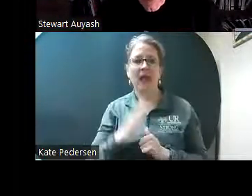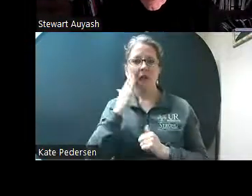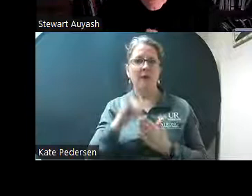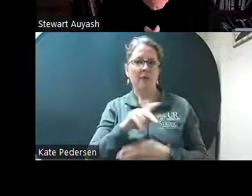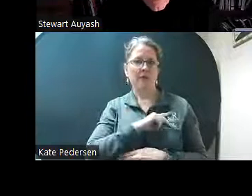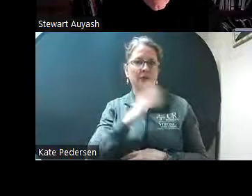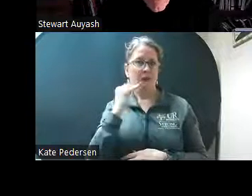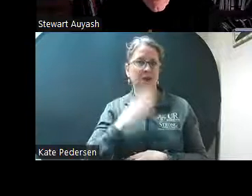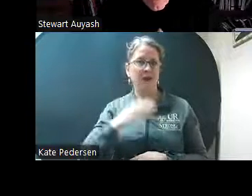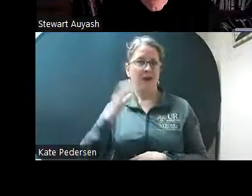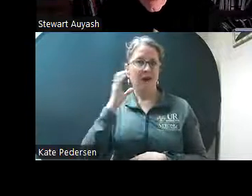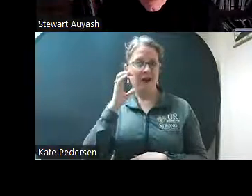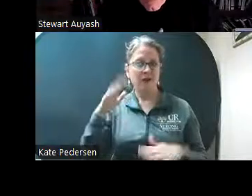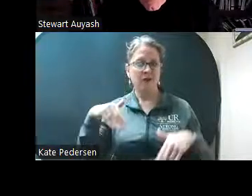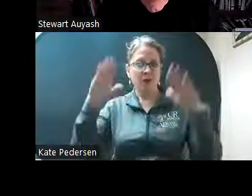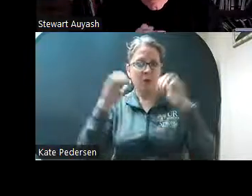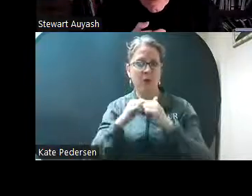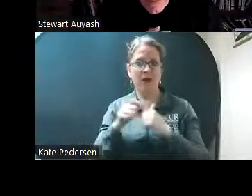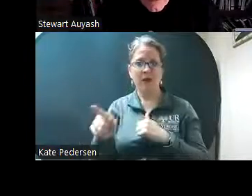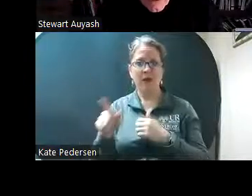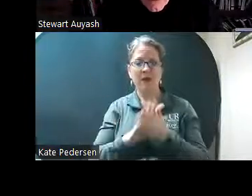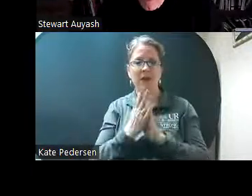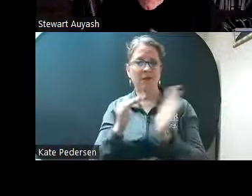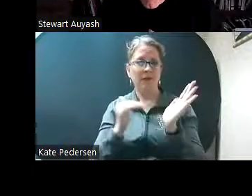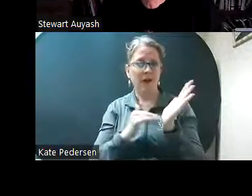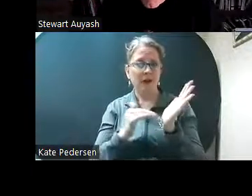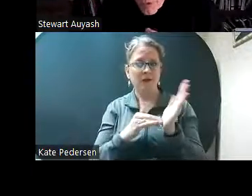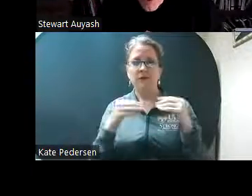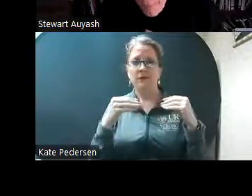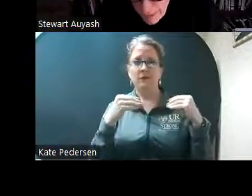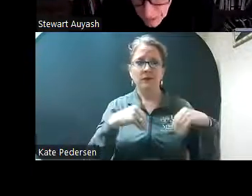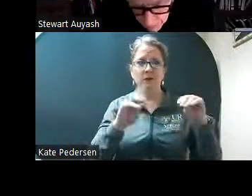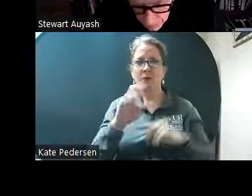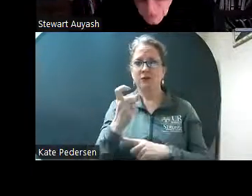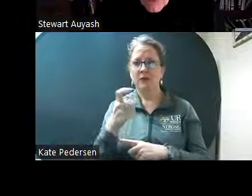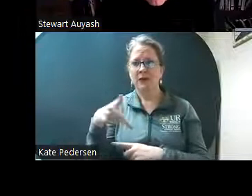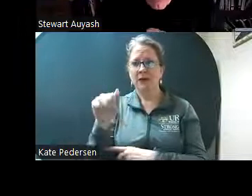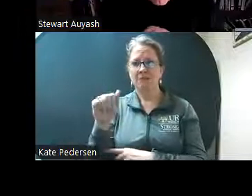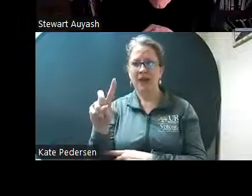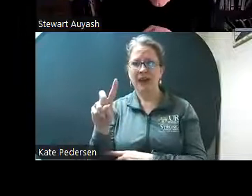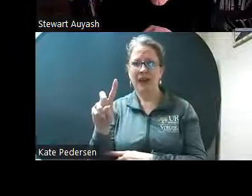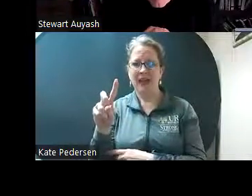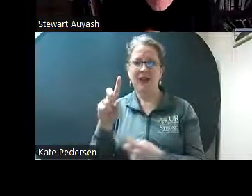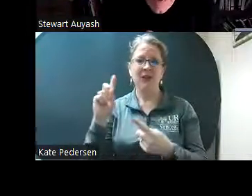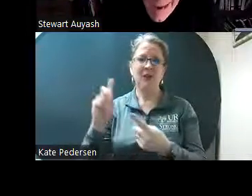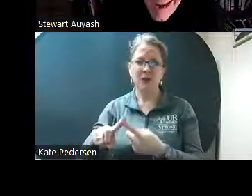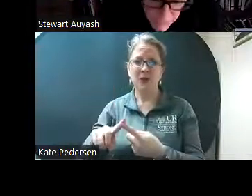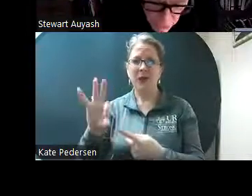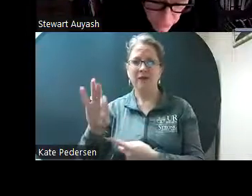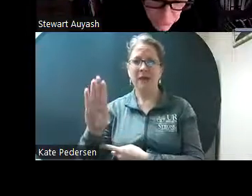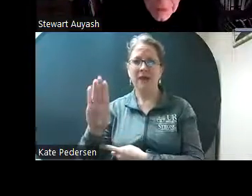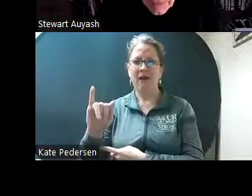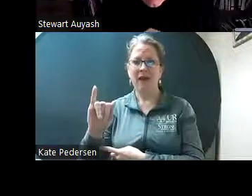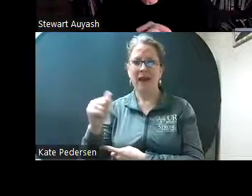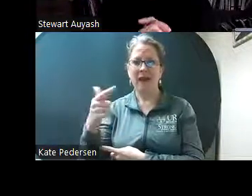My cousin, who I grew up with, who became a doctor, sold his prescription pad to an FBI